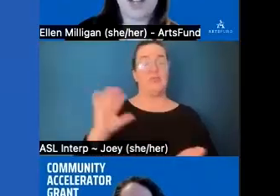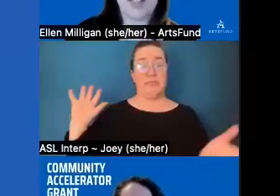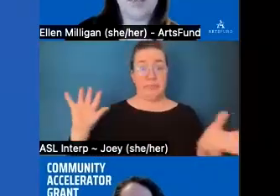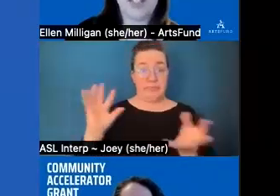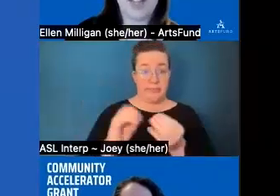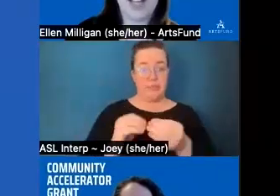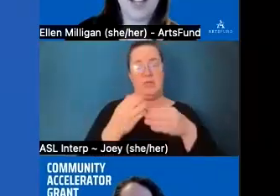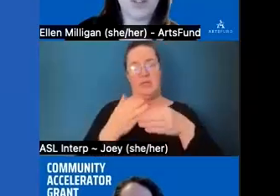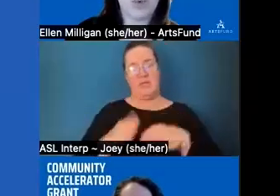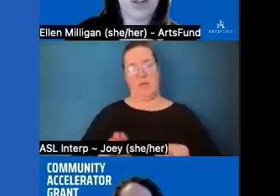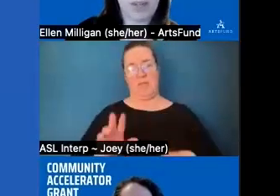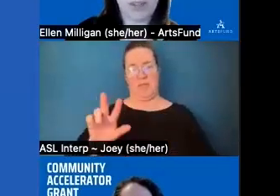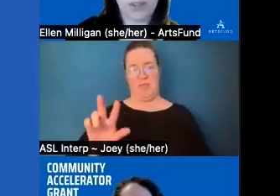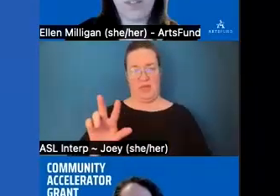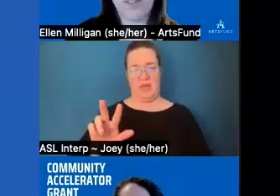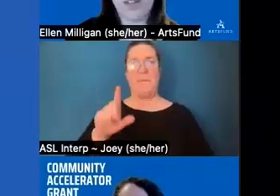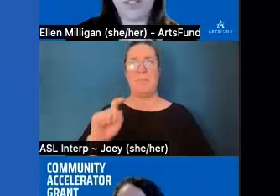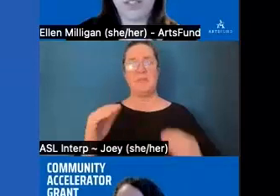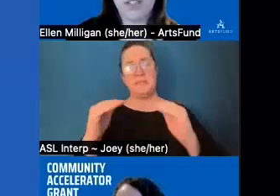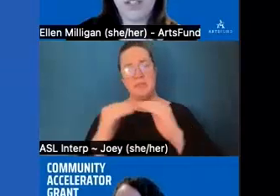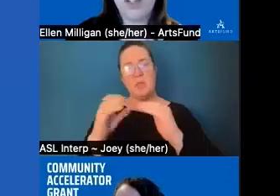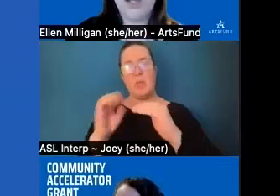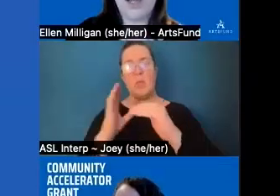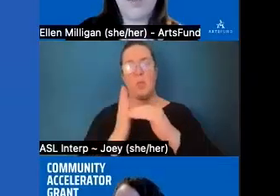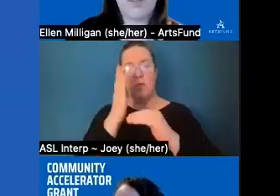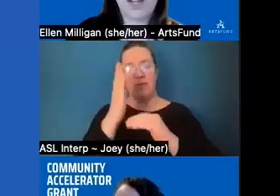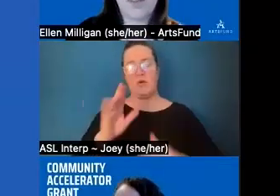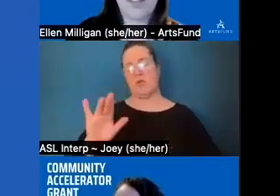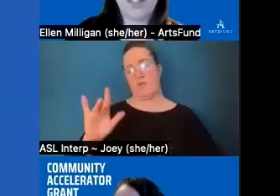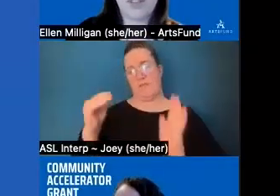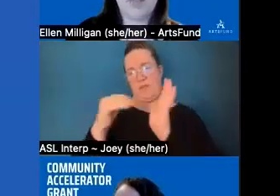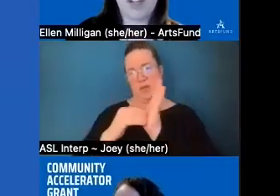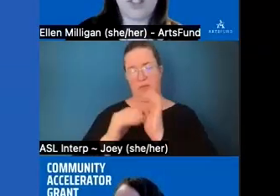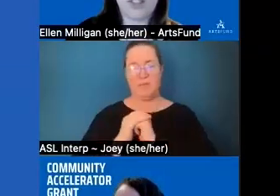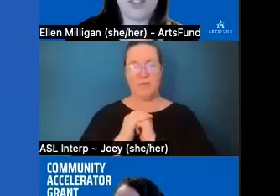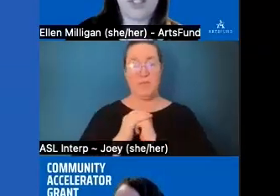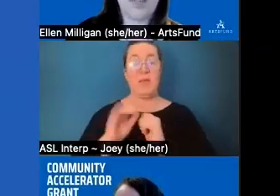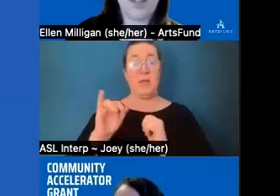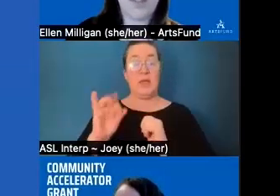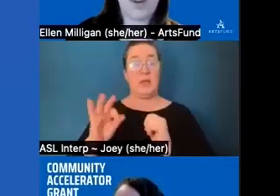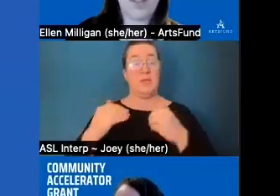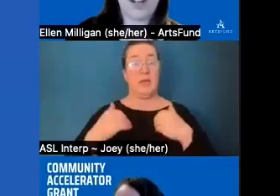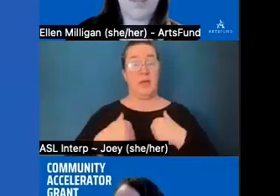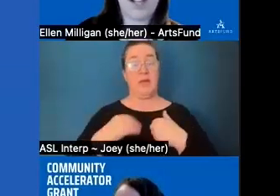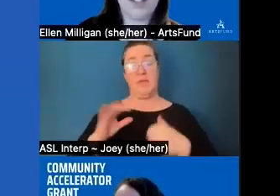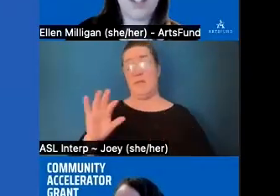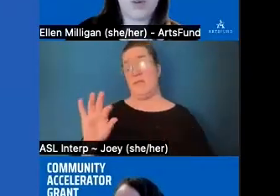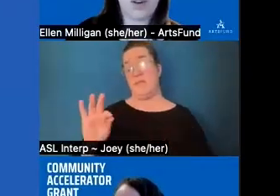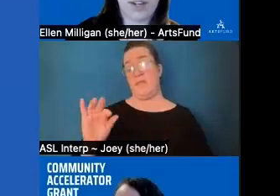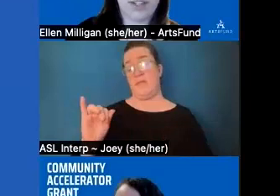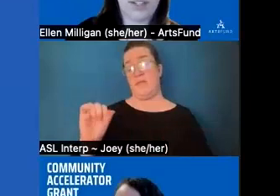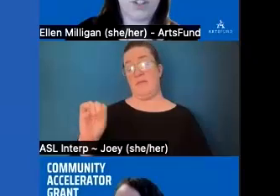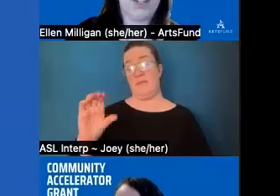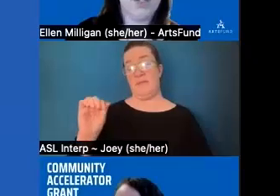average size must be at or above $25,000. If you're applying with a fiscal sponsor, this budget requirement applies to